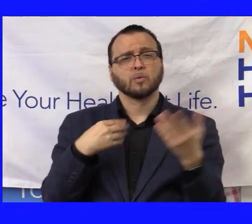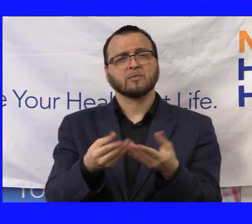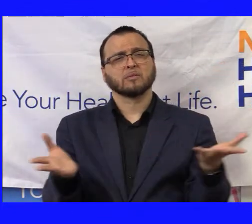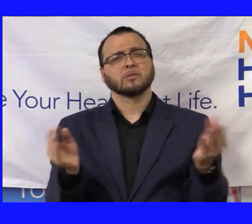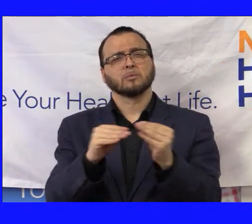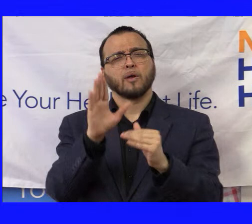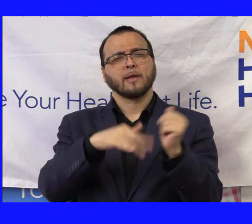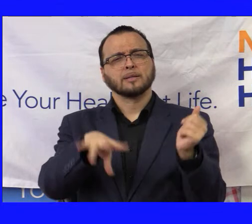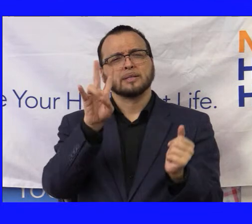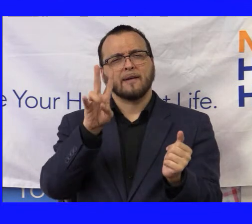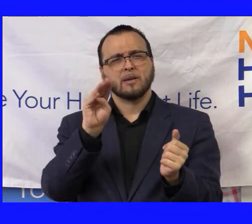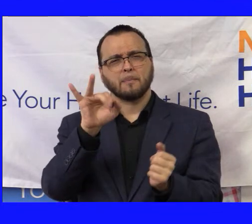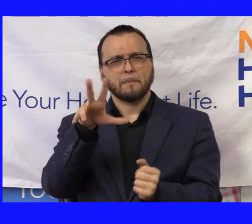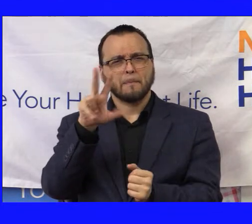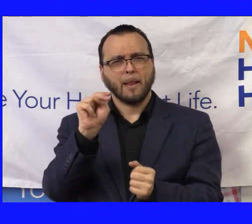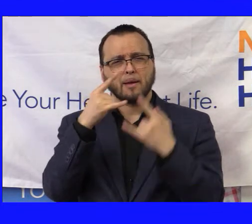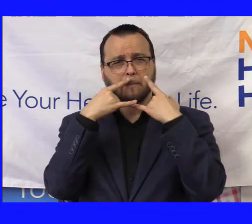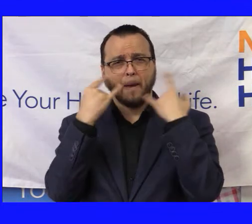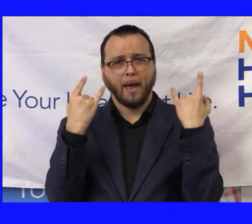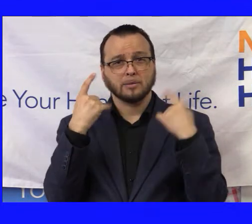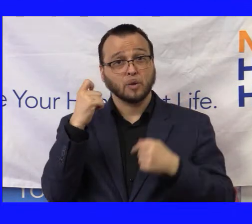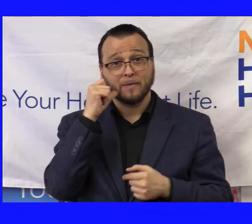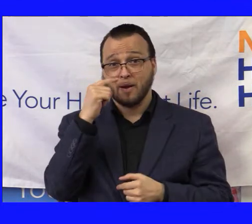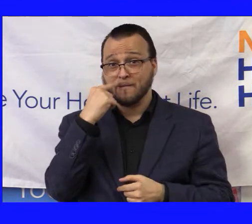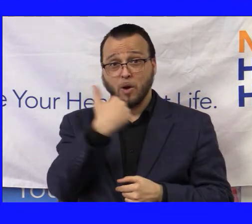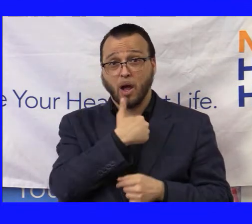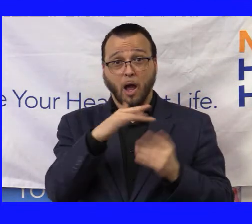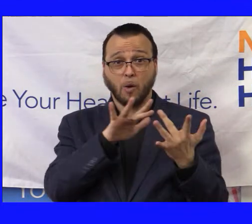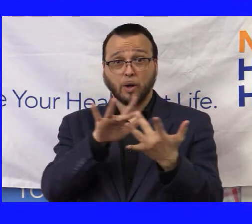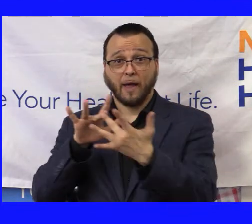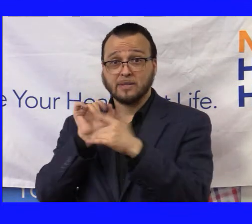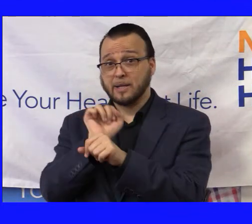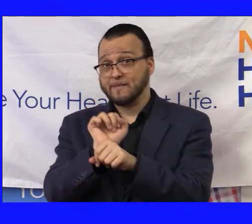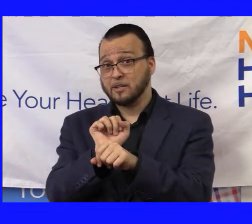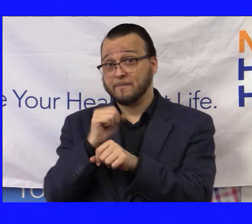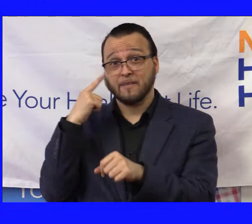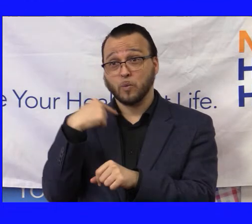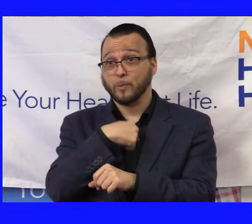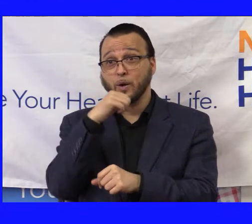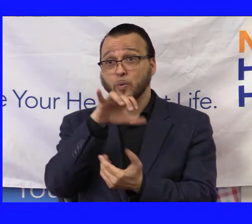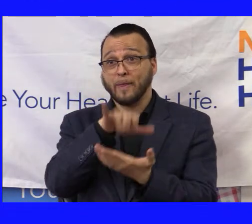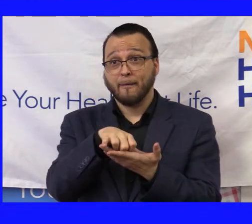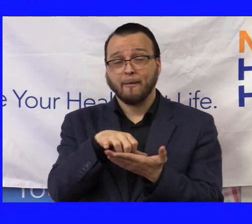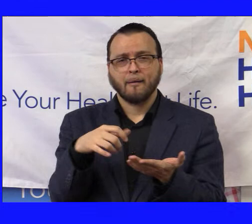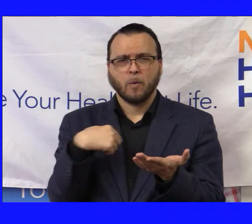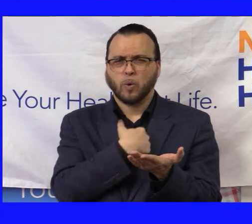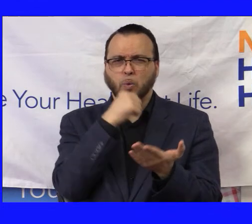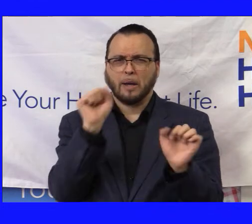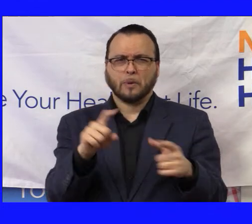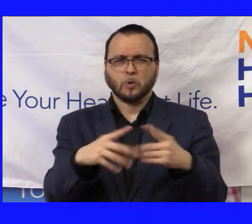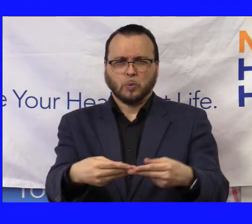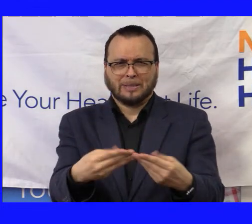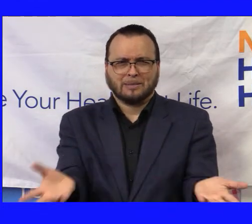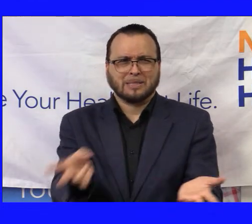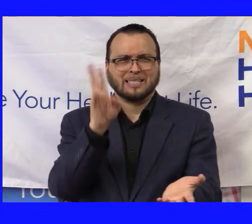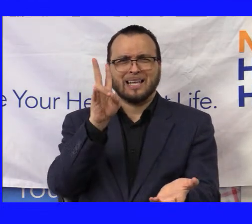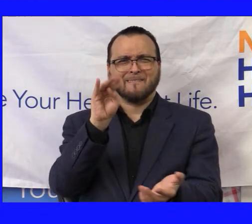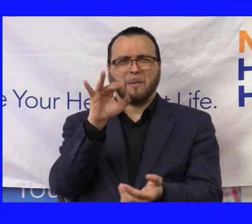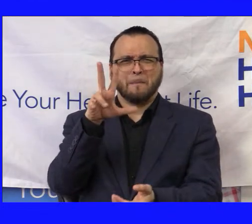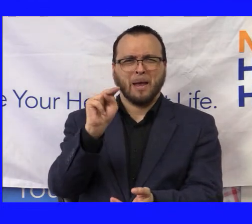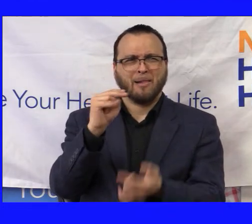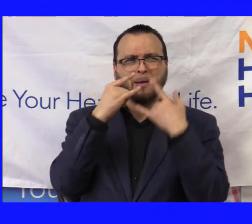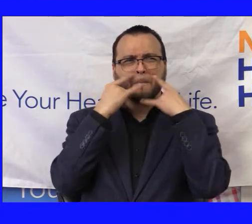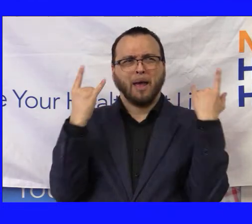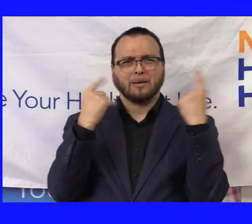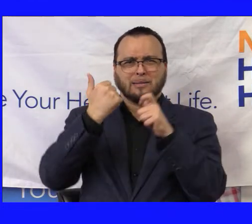million masks. So if it wasn't for our canvassing effort, if we weren't doing this, we wouldn't have been able to distribute 7 million masks to date. We want to do